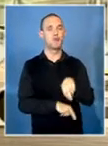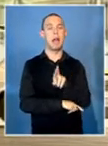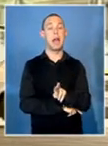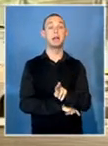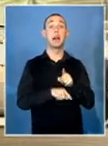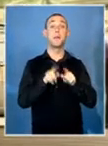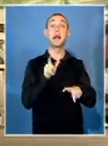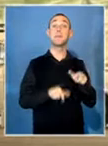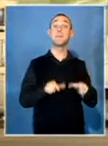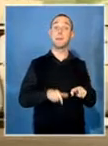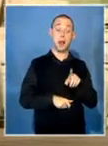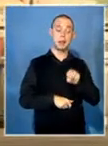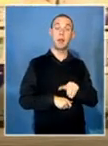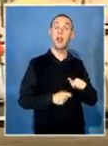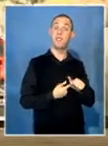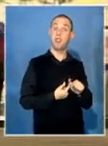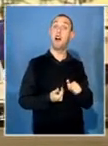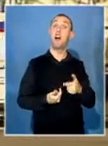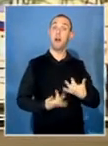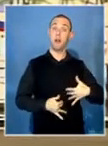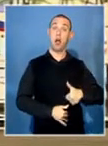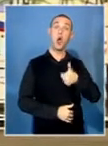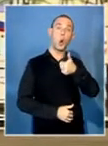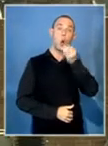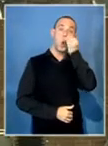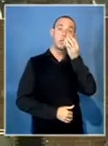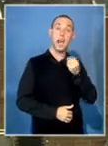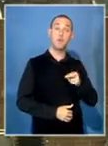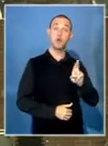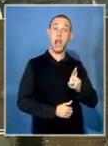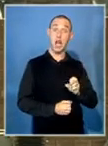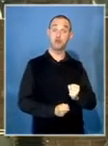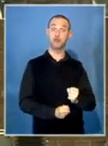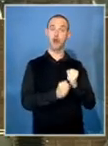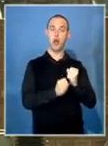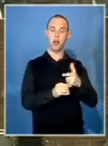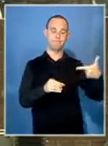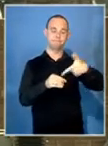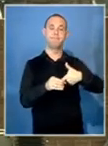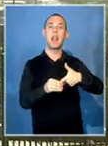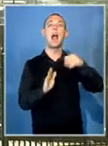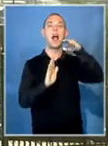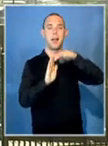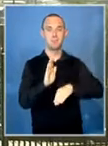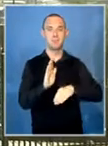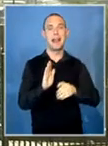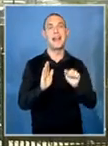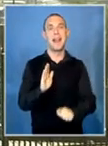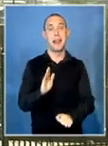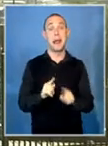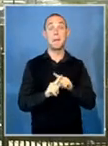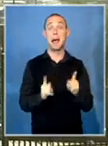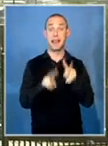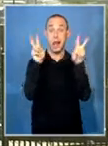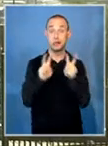stronger rand points to a drop in the petrol price for October. But high debt levels and rising electricity prices suggest tough times